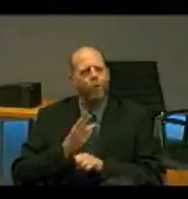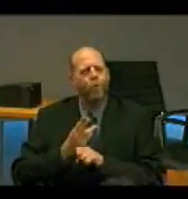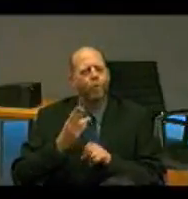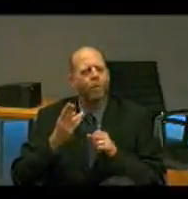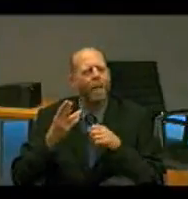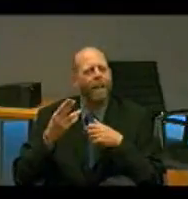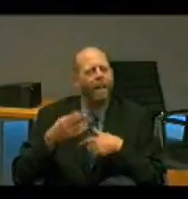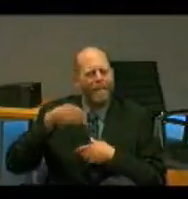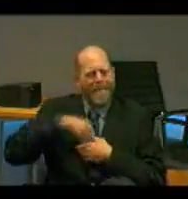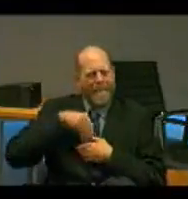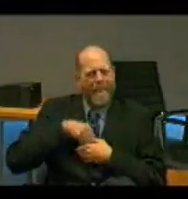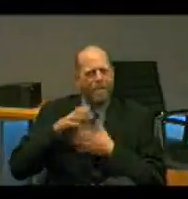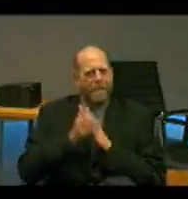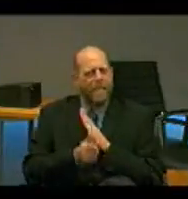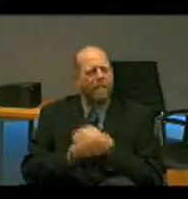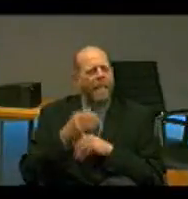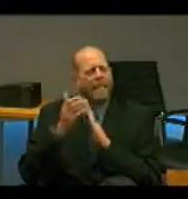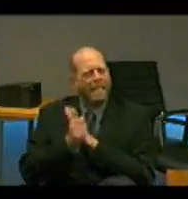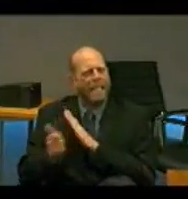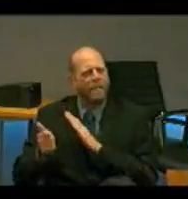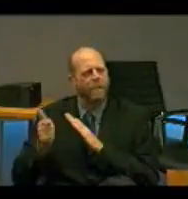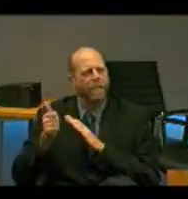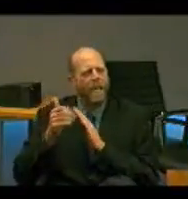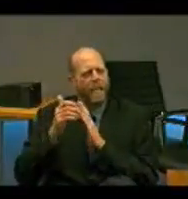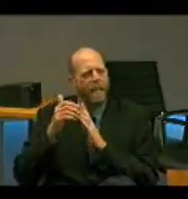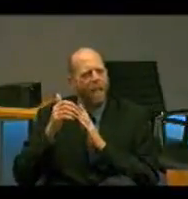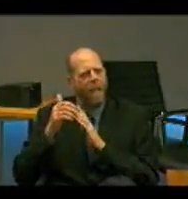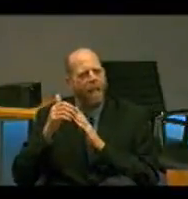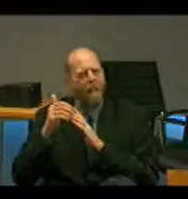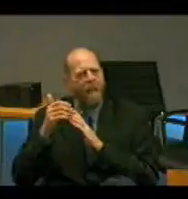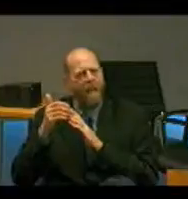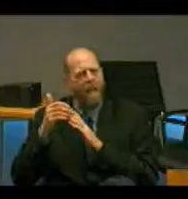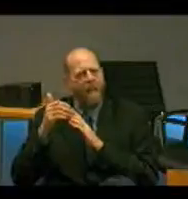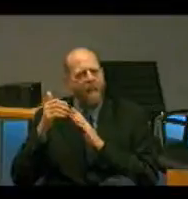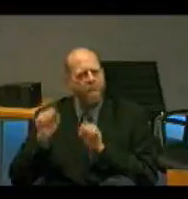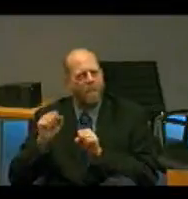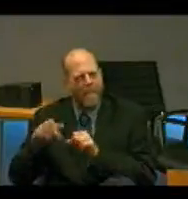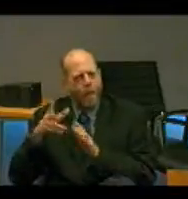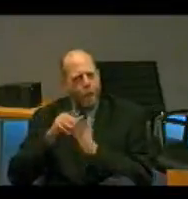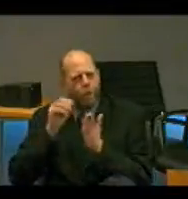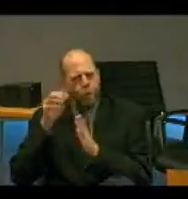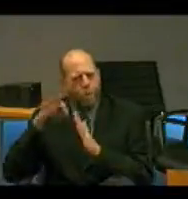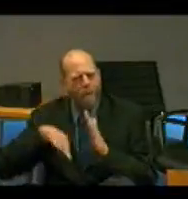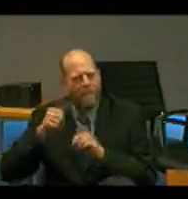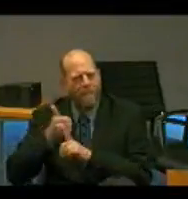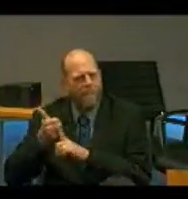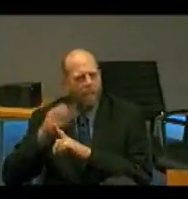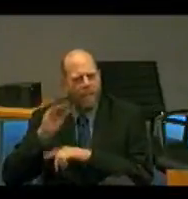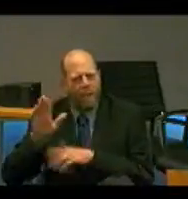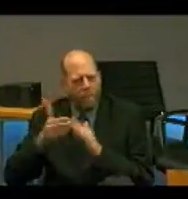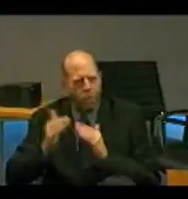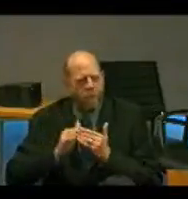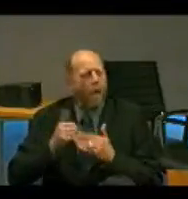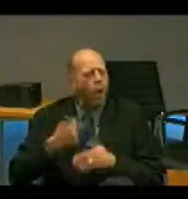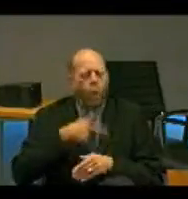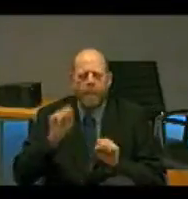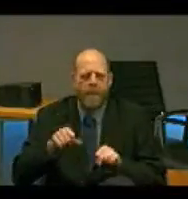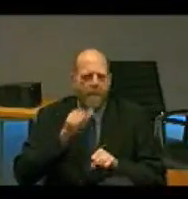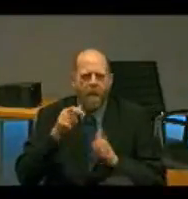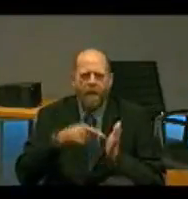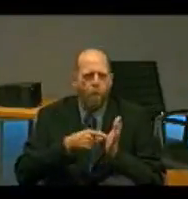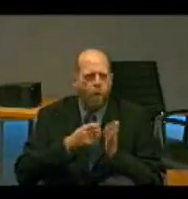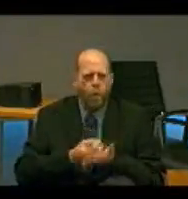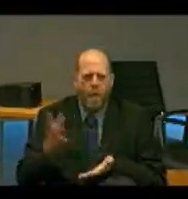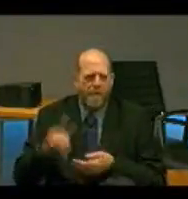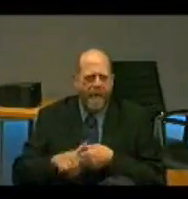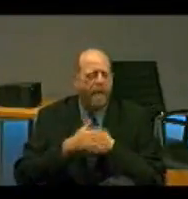the inherent skills and the skills and talents that they learn to benefit themselves and their communities. We cannot afford to waste